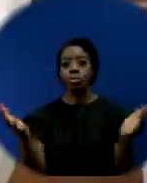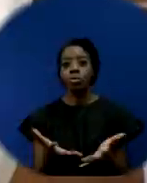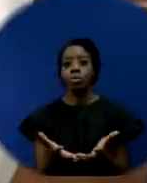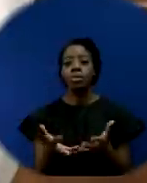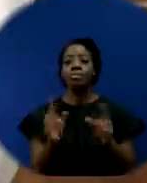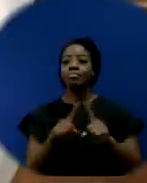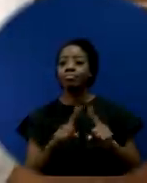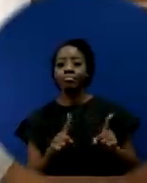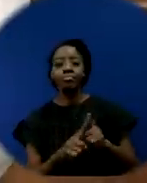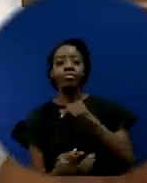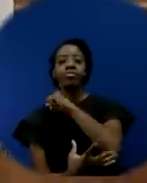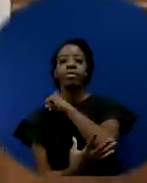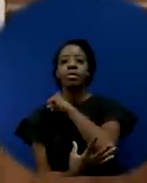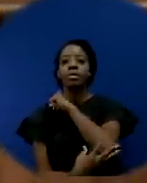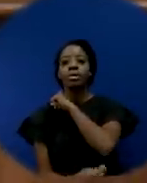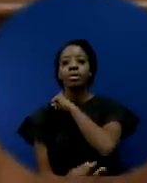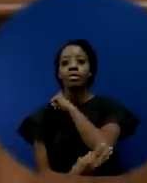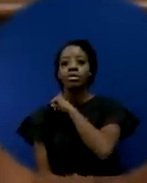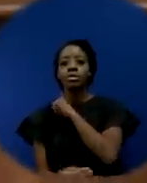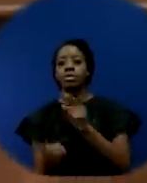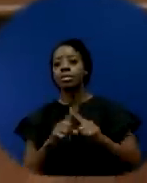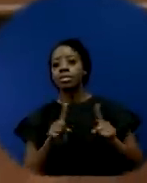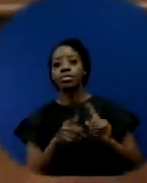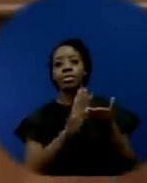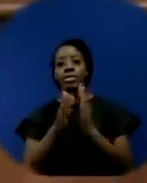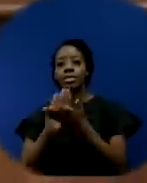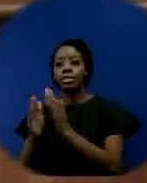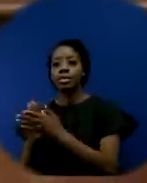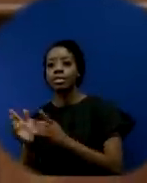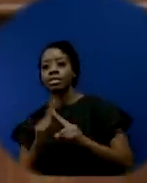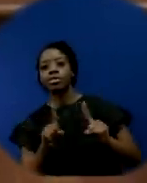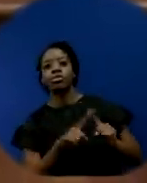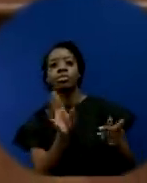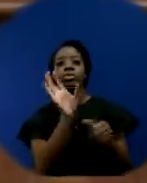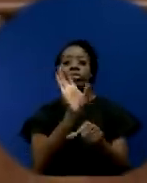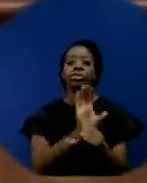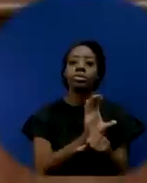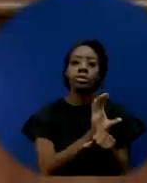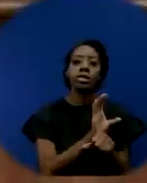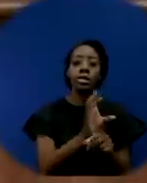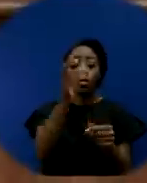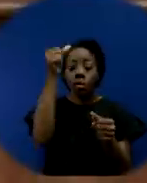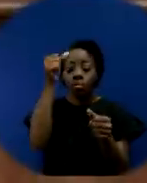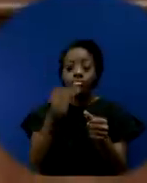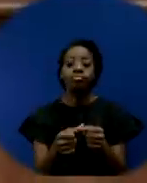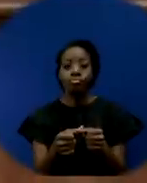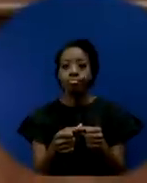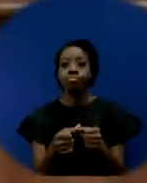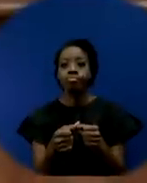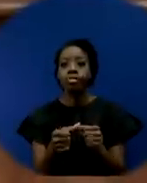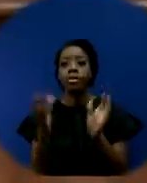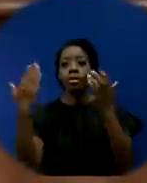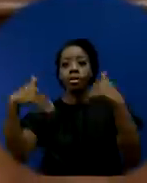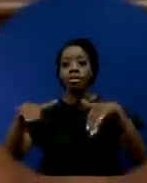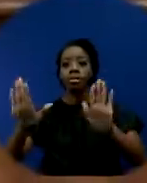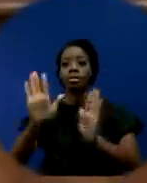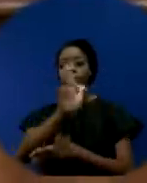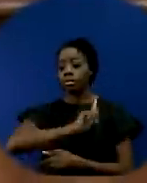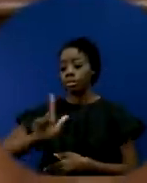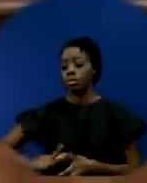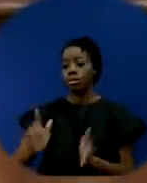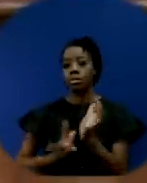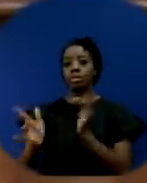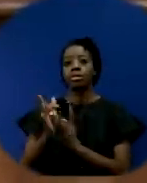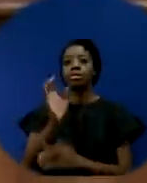country, in every city, in every church, remember the sacrifice of the Lord Jesus